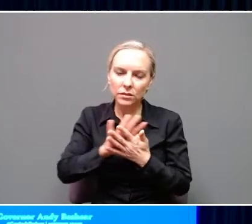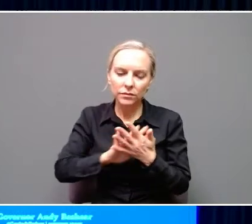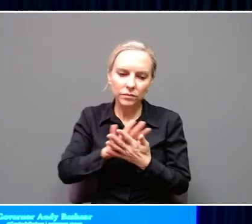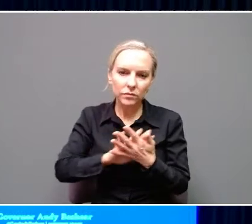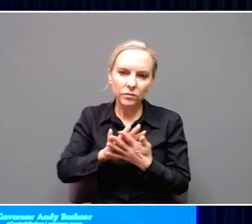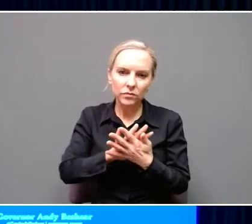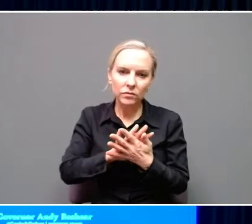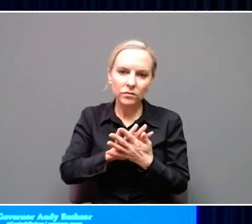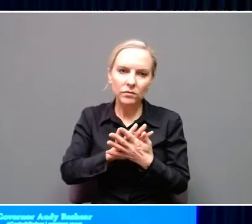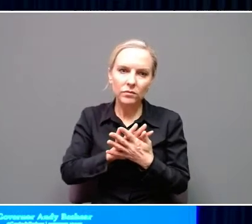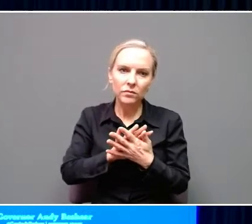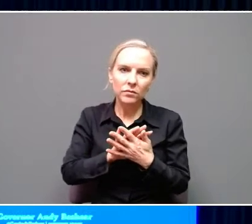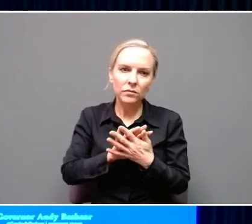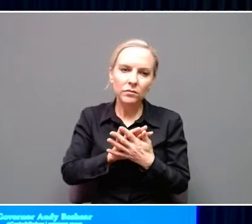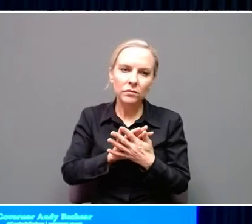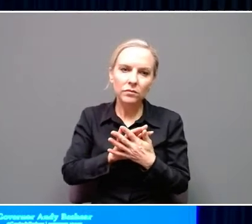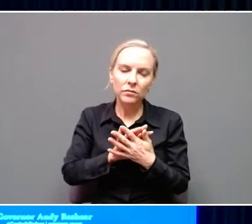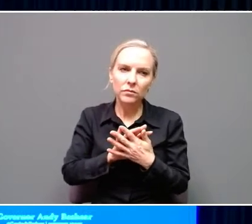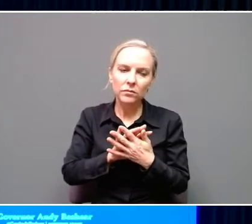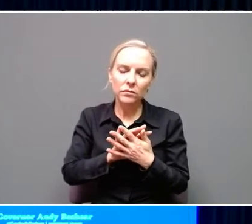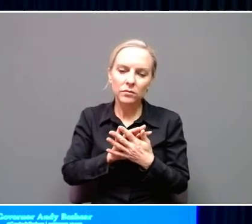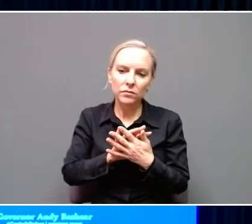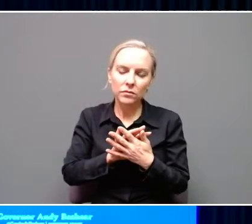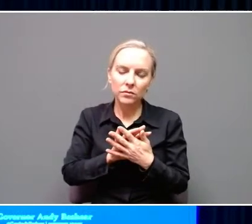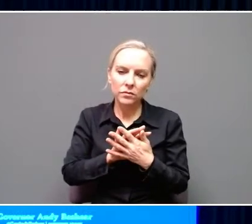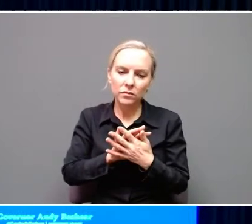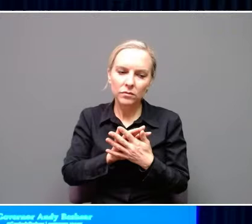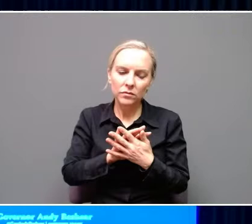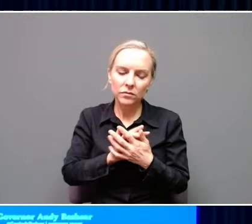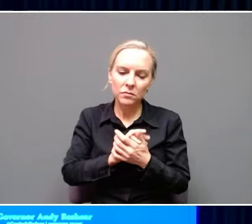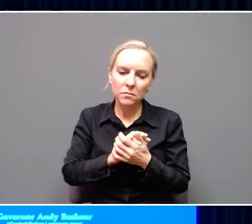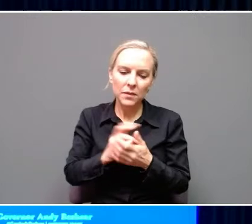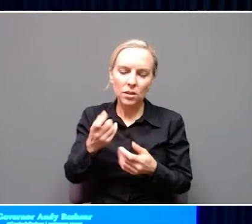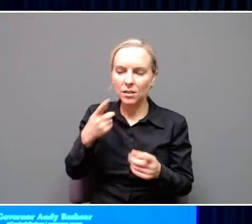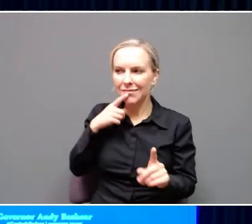We can hear some feedback, Debbie. We're trying to get you in clearly.